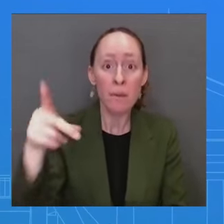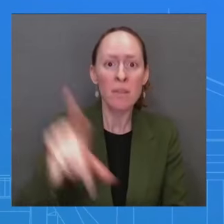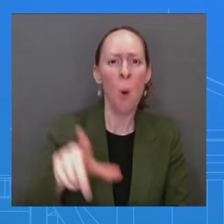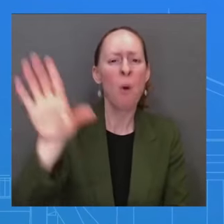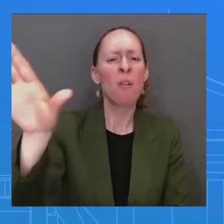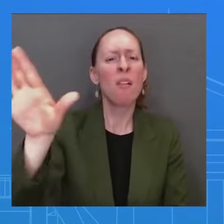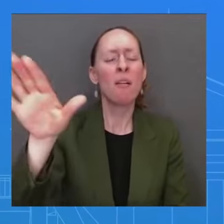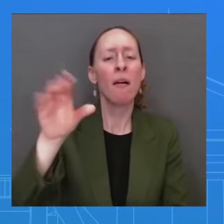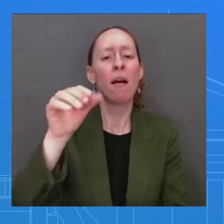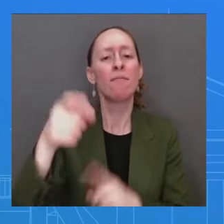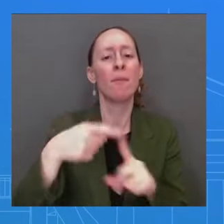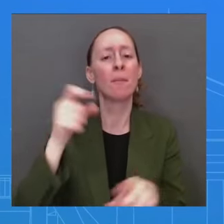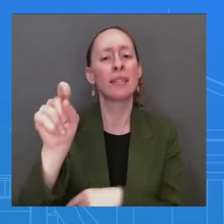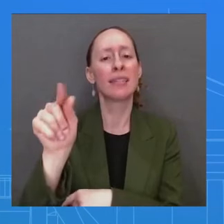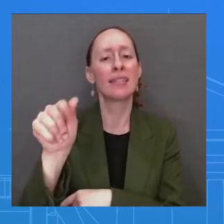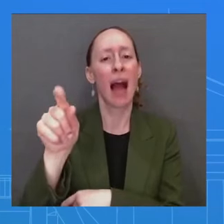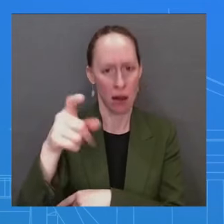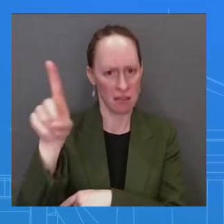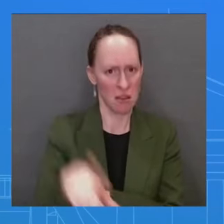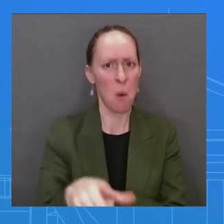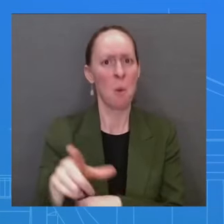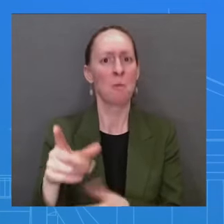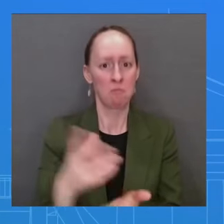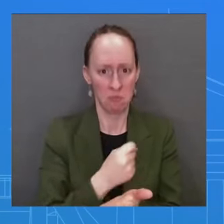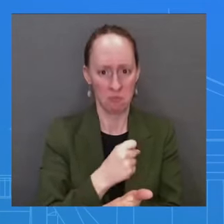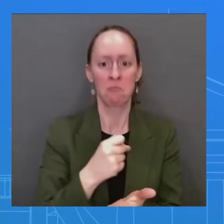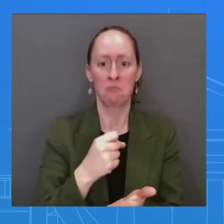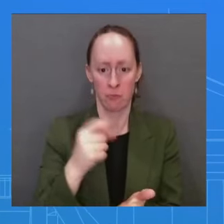State Department and the embassy there will do everything they can to keep people informed.